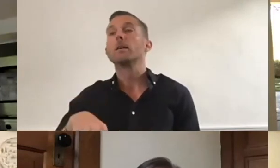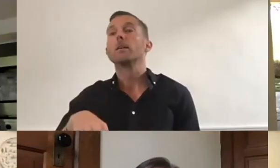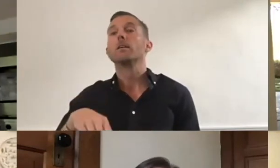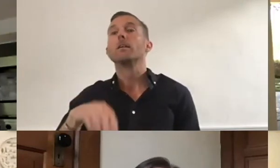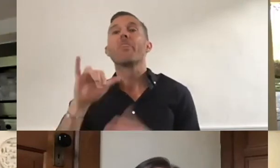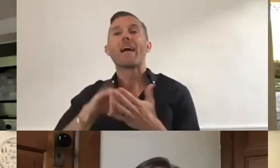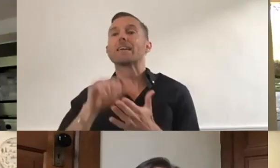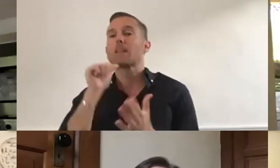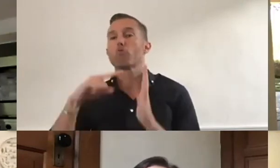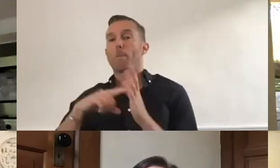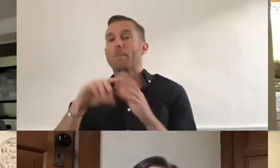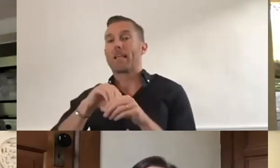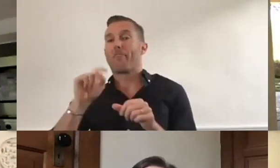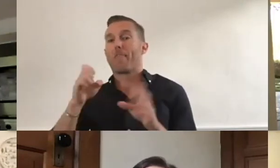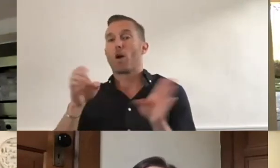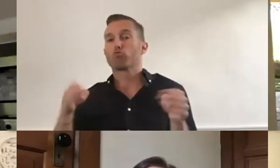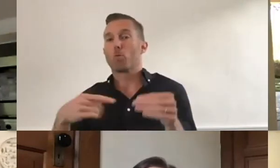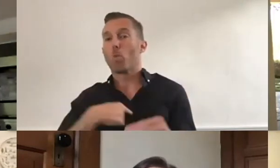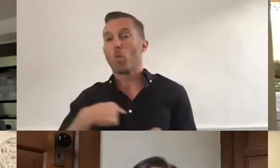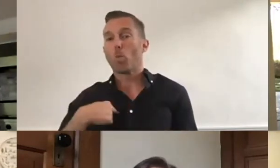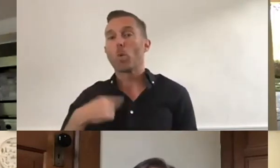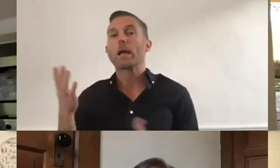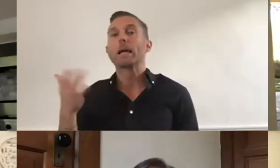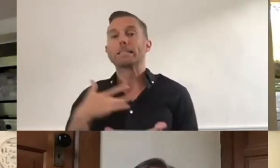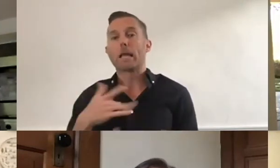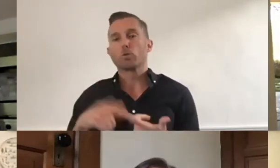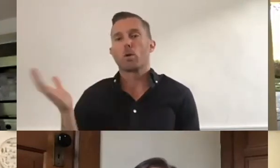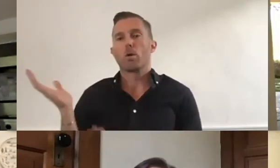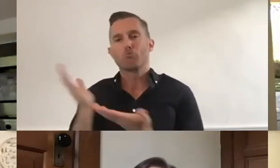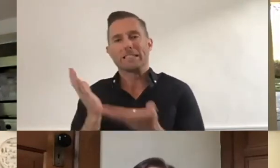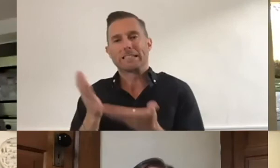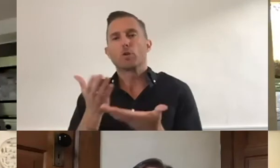represented in the room, we bring in as many resources as